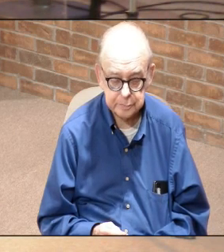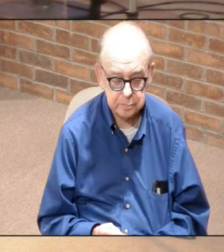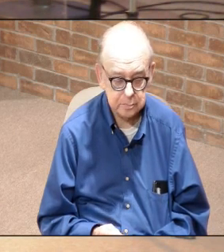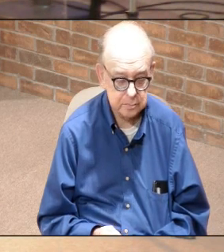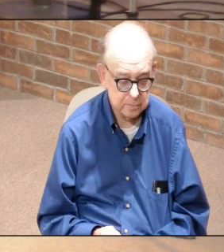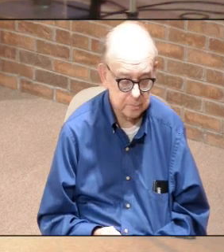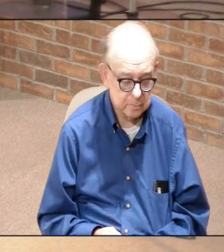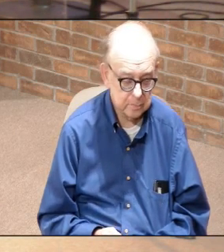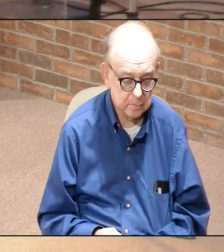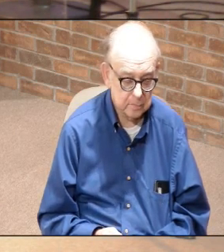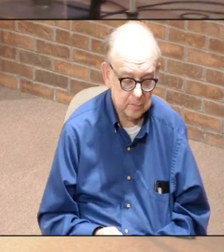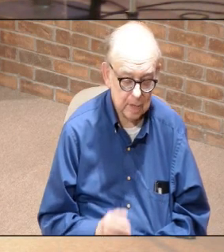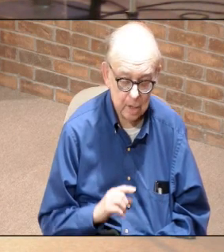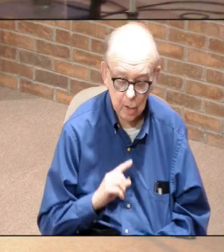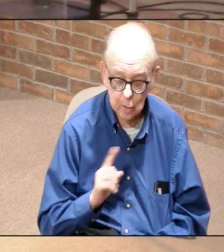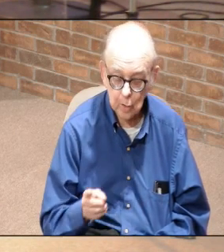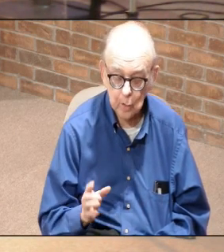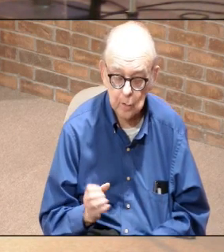Go get him.